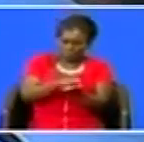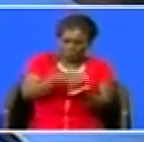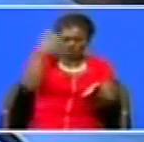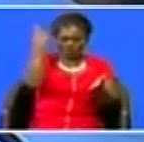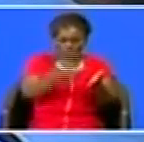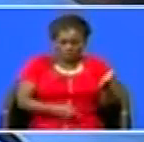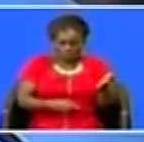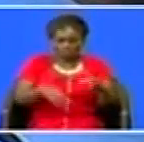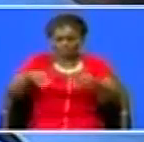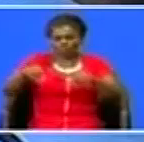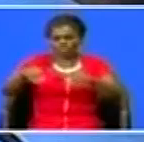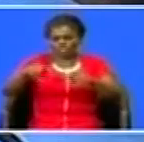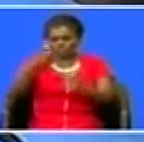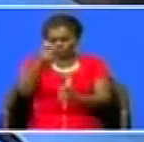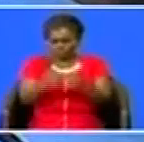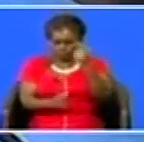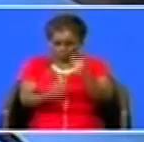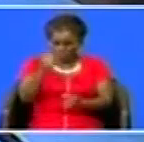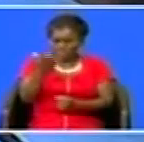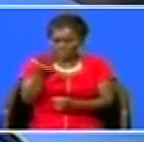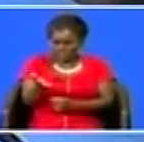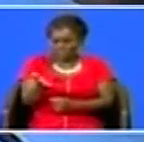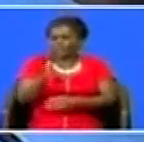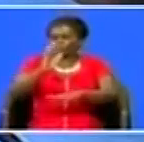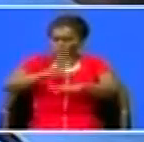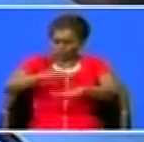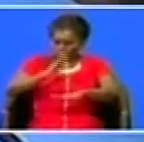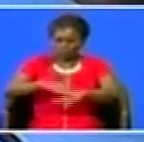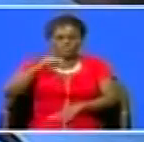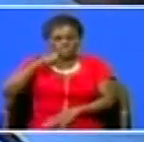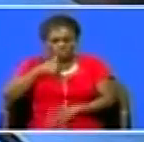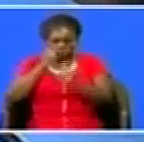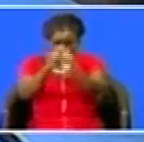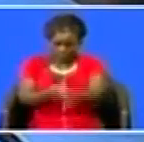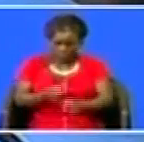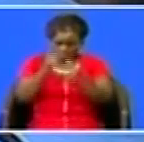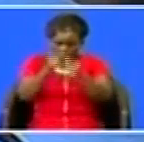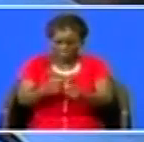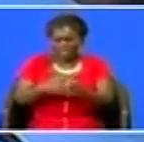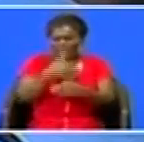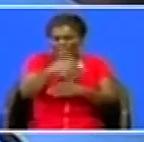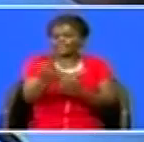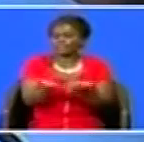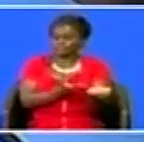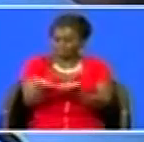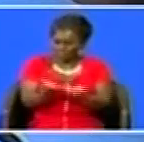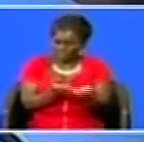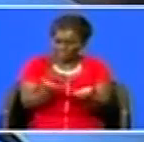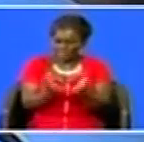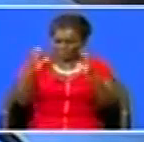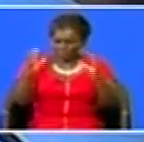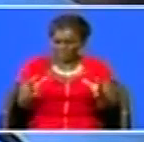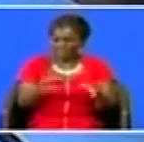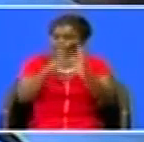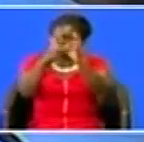cost of high-quality dairy heifers, something that will be welcome news for farmers. On this week's episode of The Next Frontier, Philip Keitany